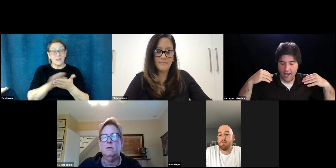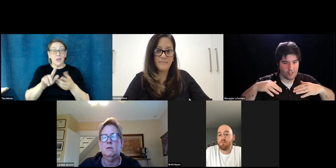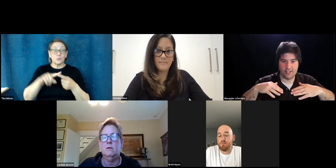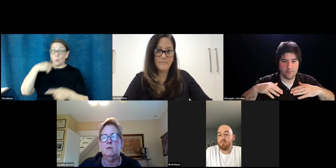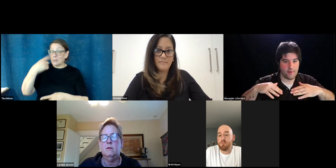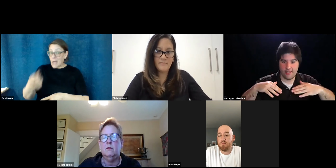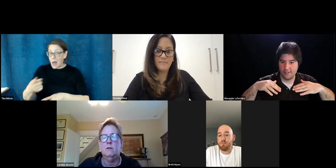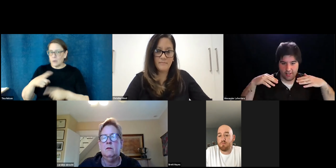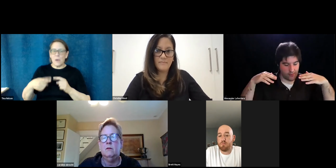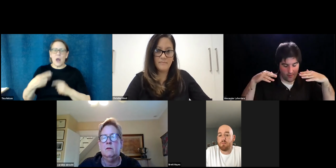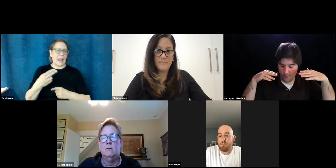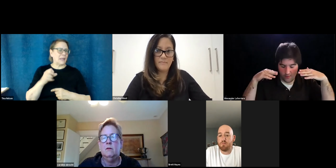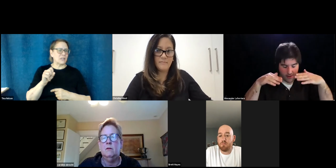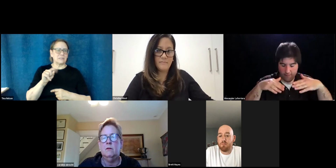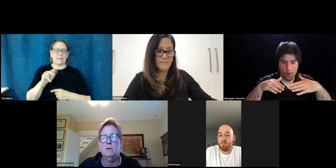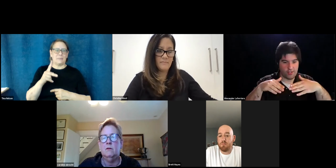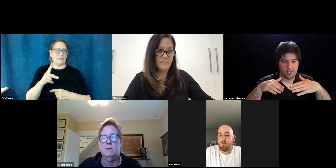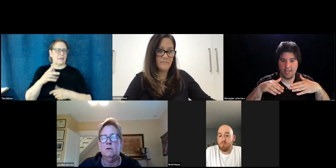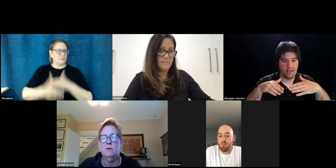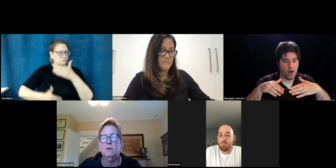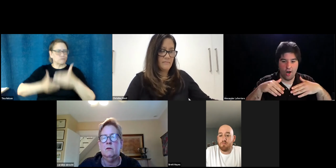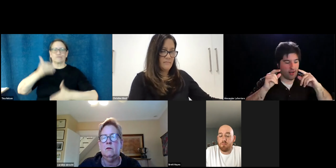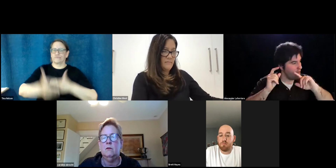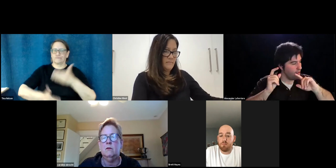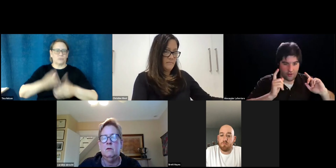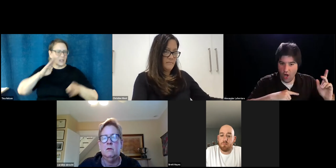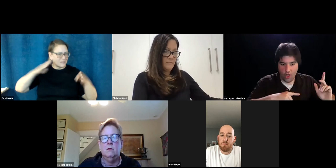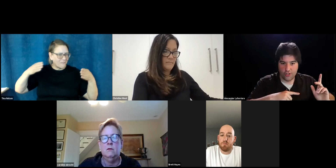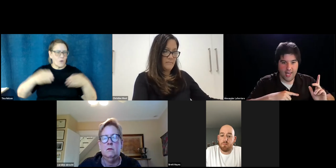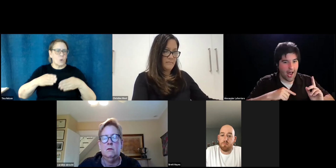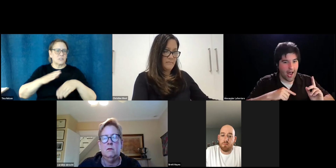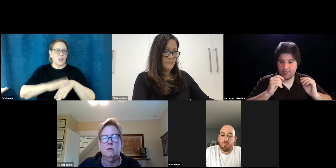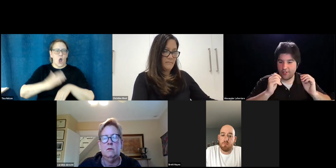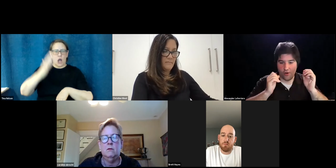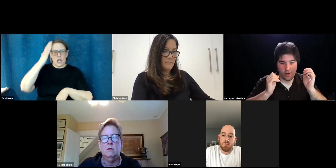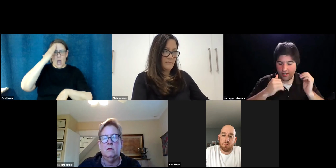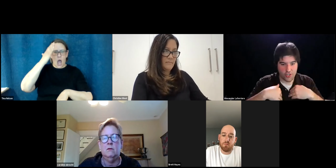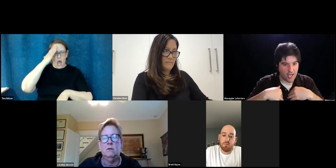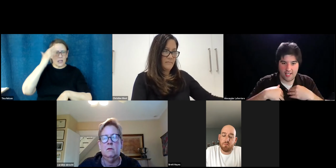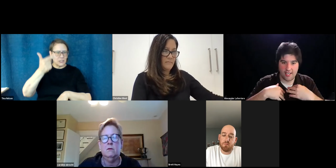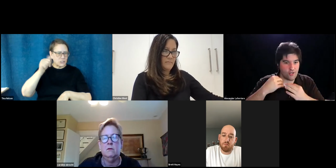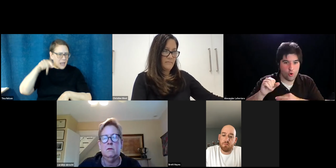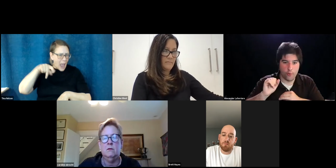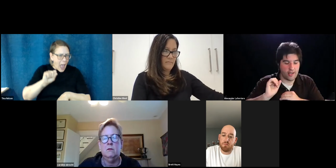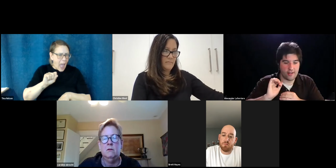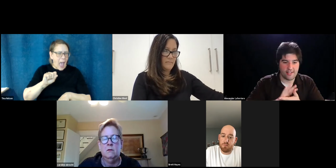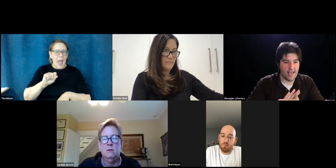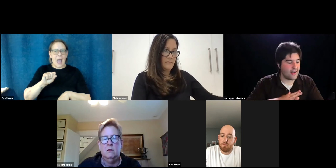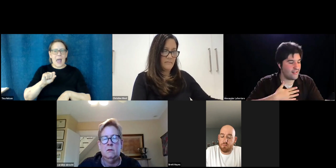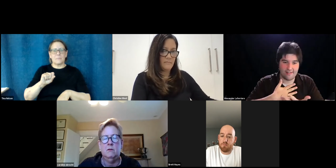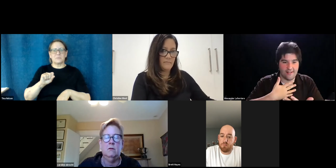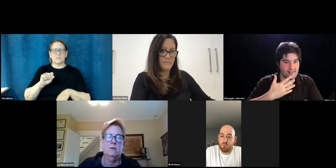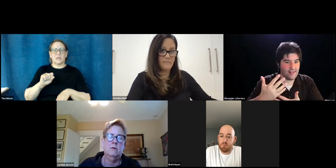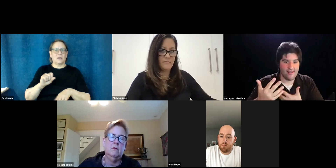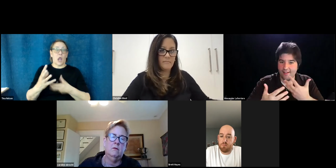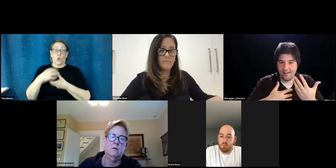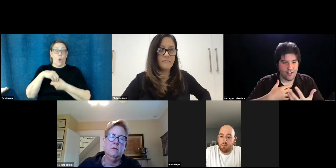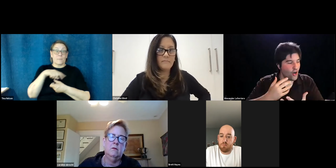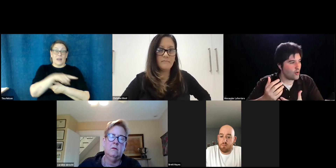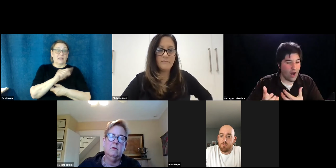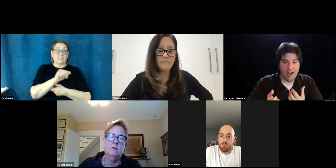but HSTP is focusing in on knowledge gaps, ingesting, incorporating this data. It's